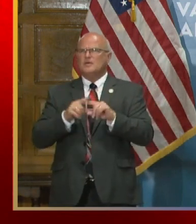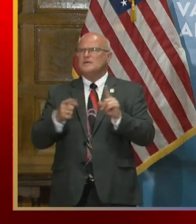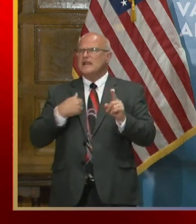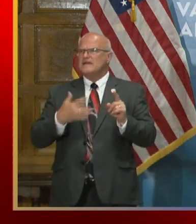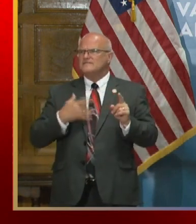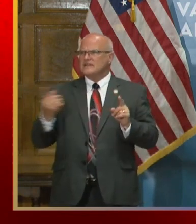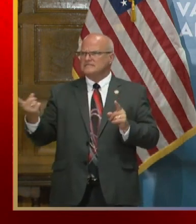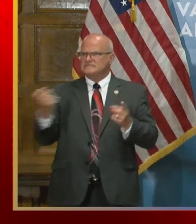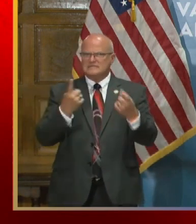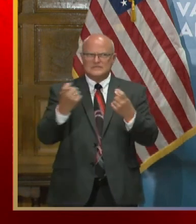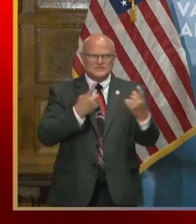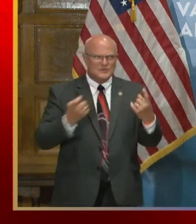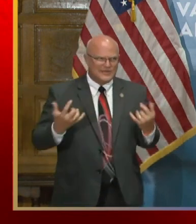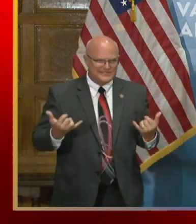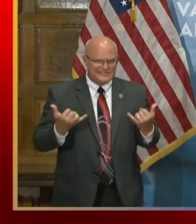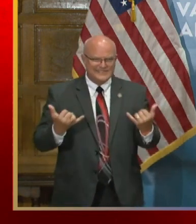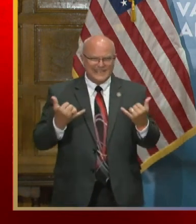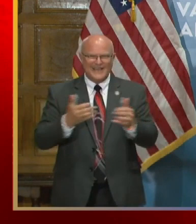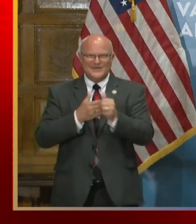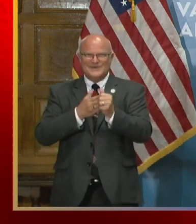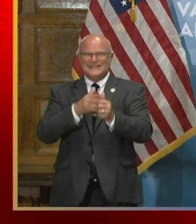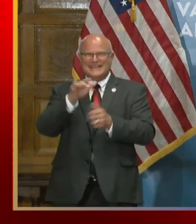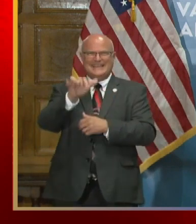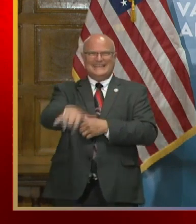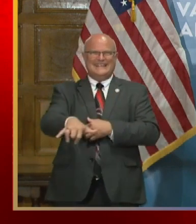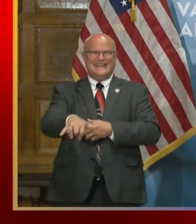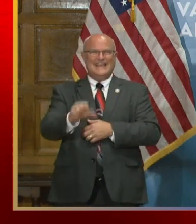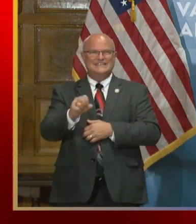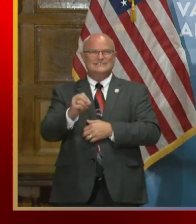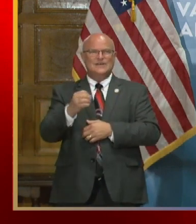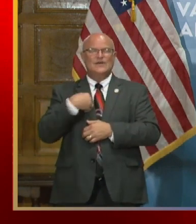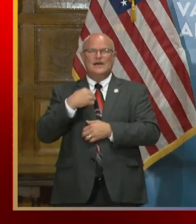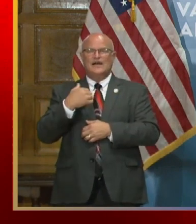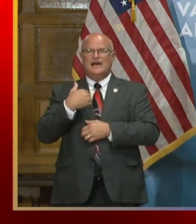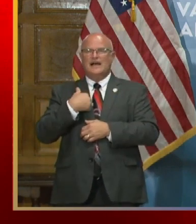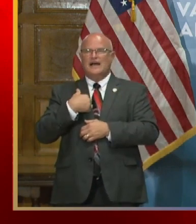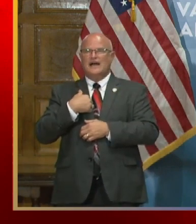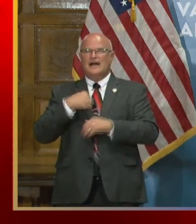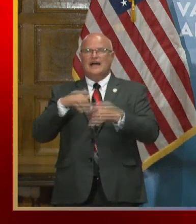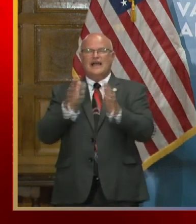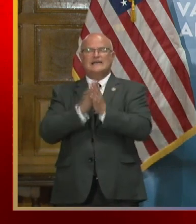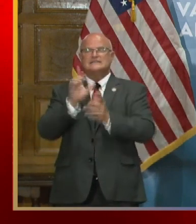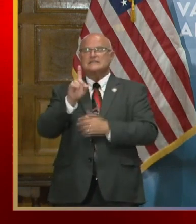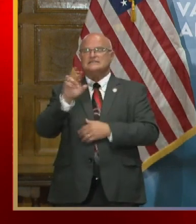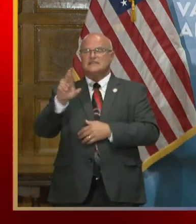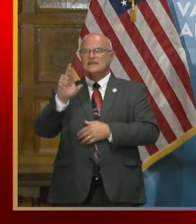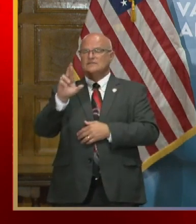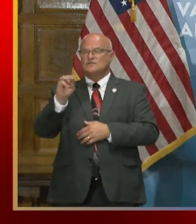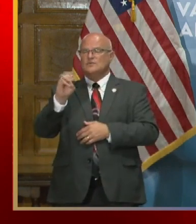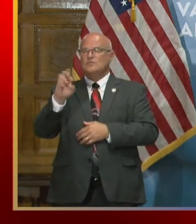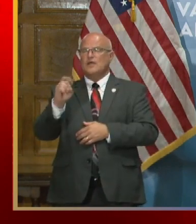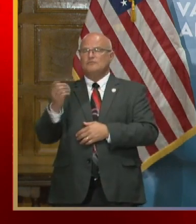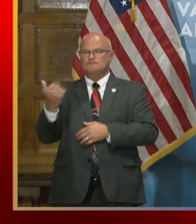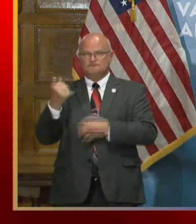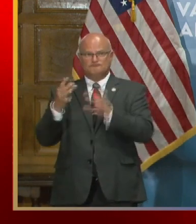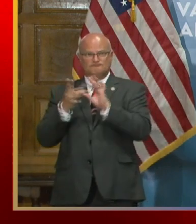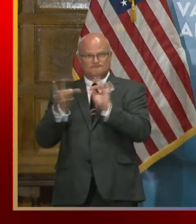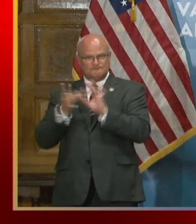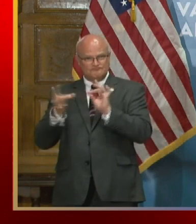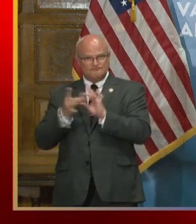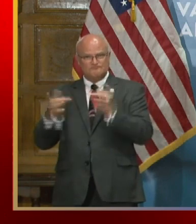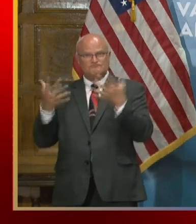got a feeling you might be asking questions that will lead to those. And so let me ask Dr. Romero if he'll come and make his